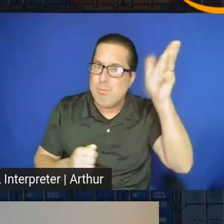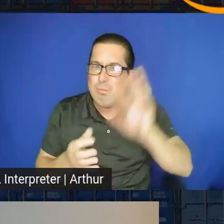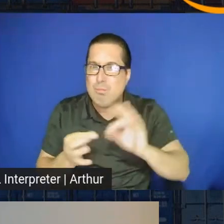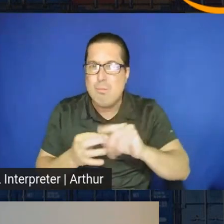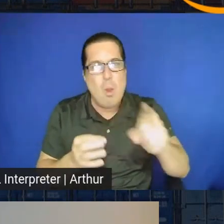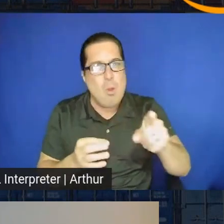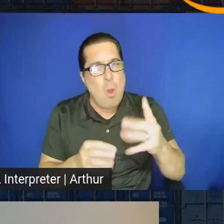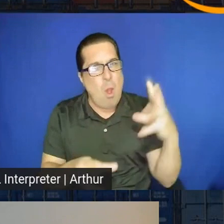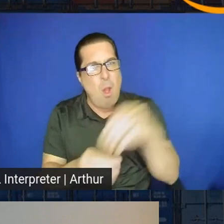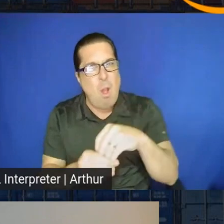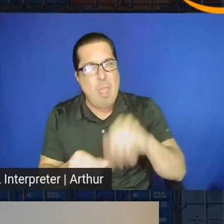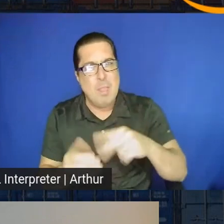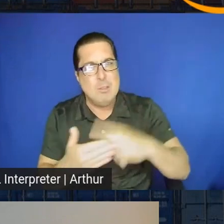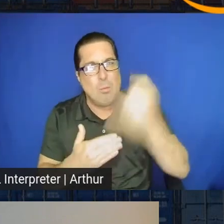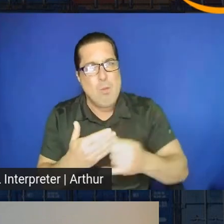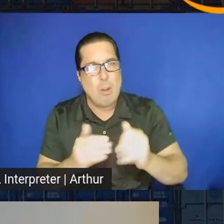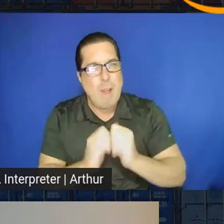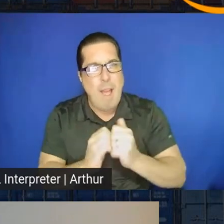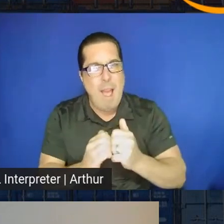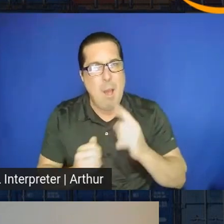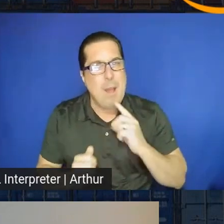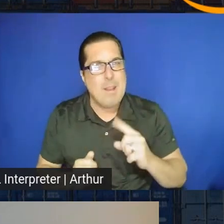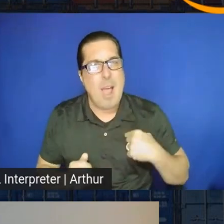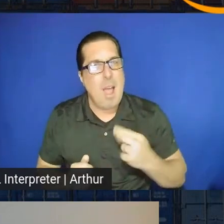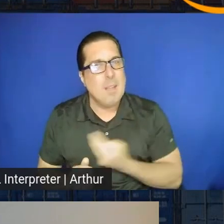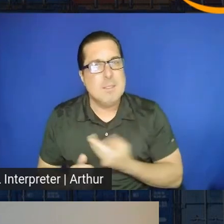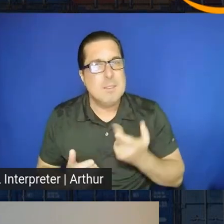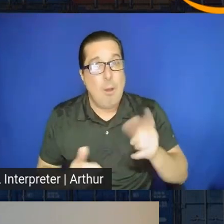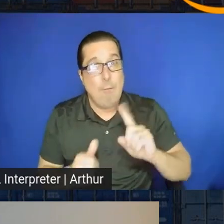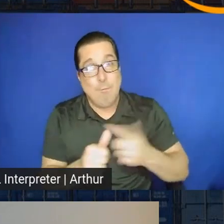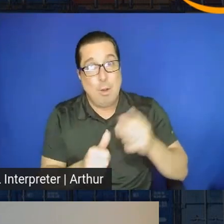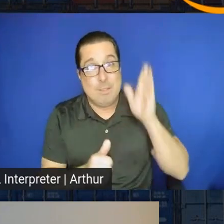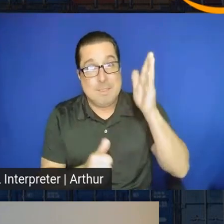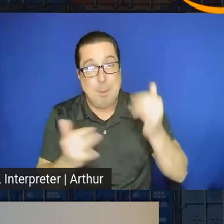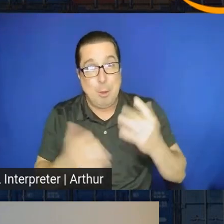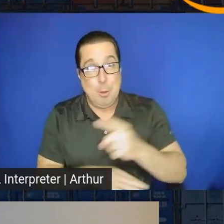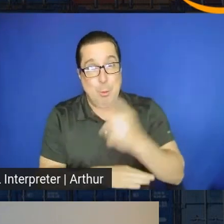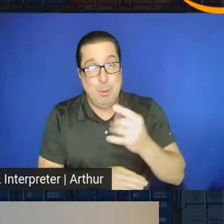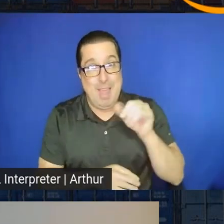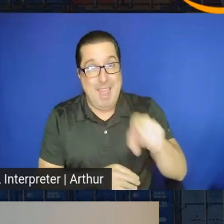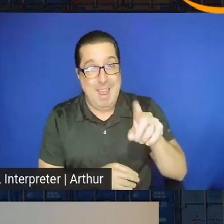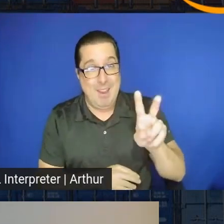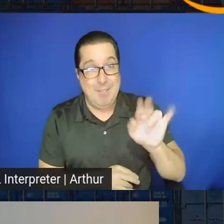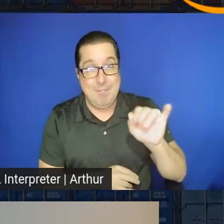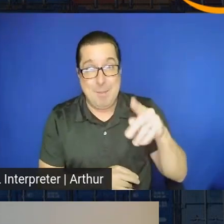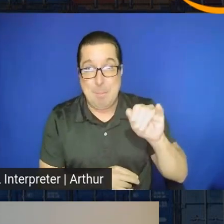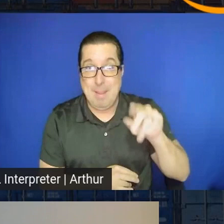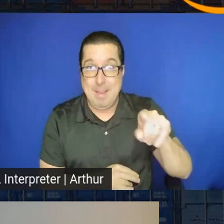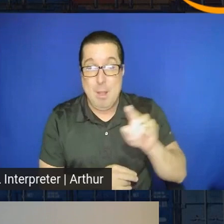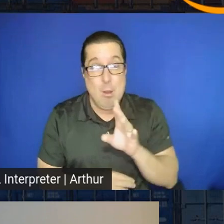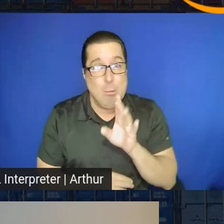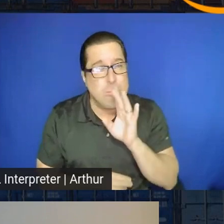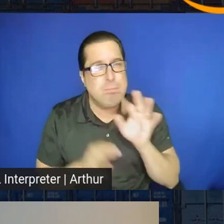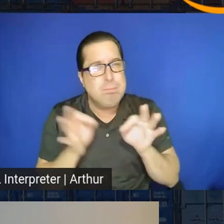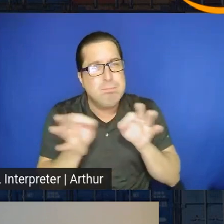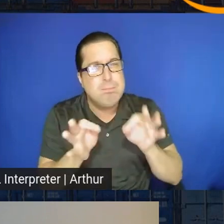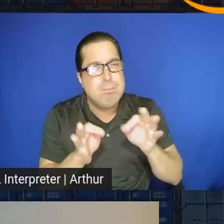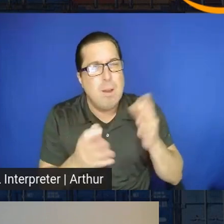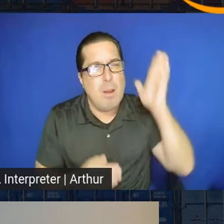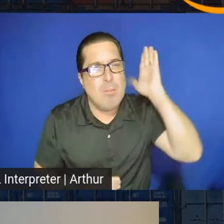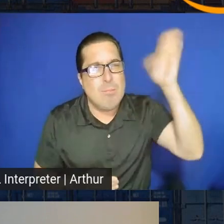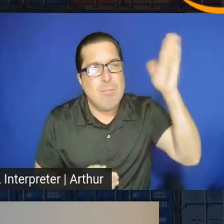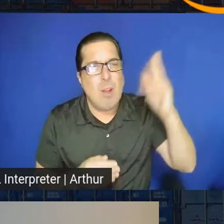this project, and as our first speaker of today, I think I also have to ask you to talk a little bit about what